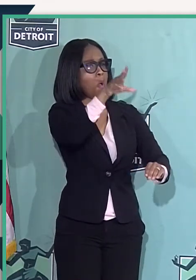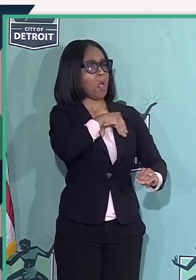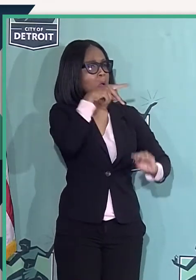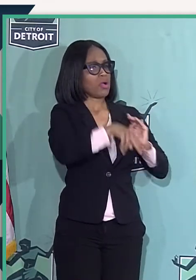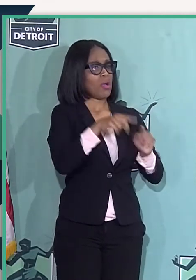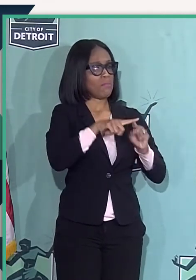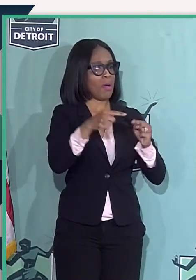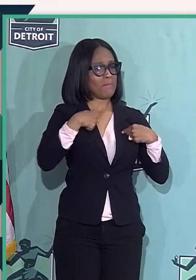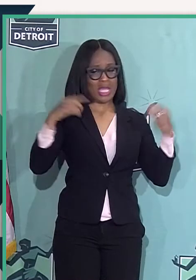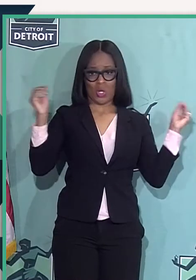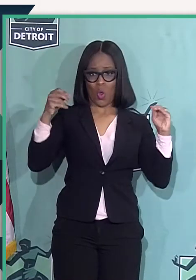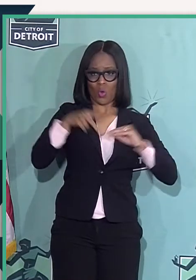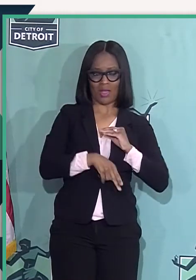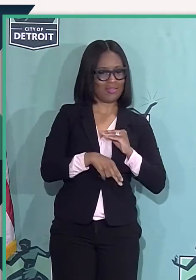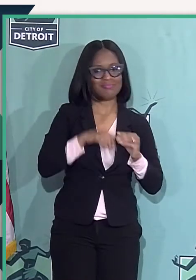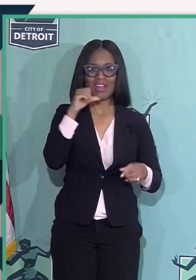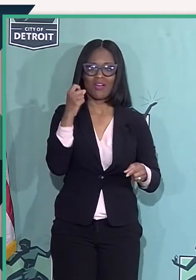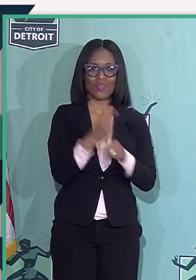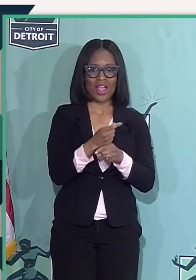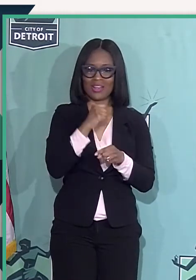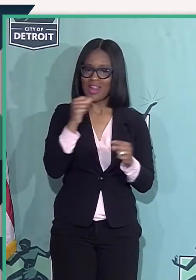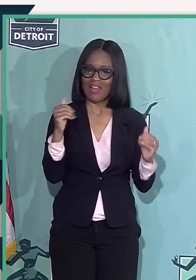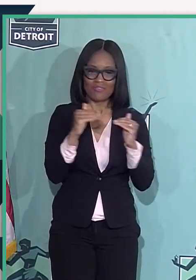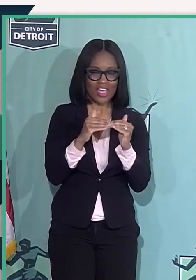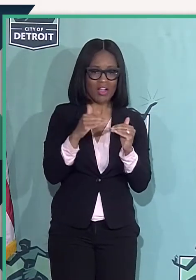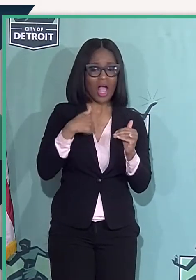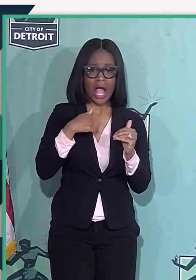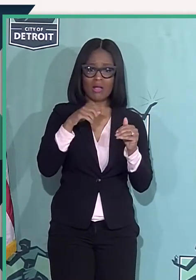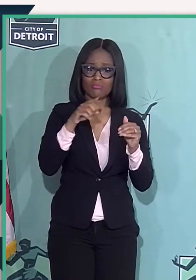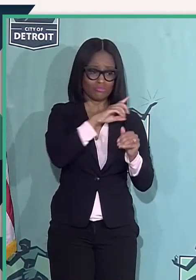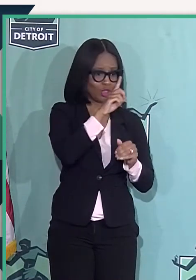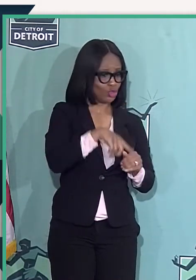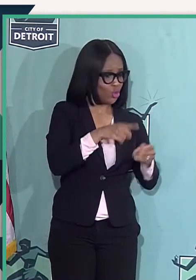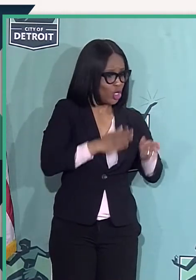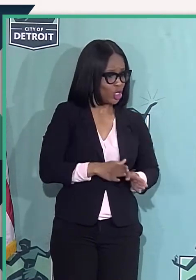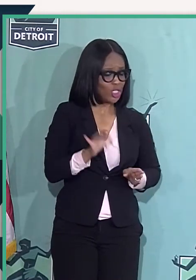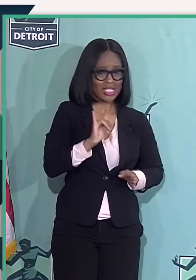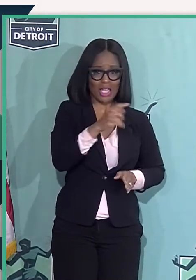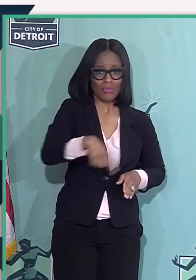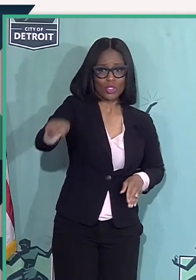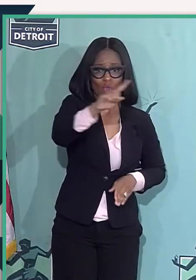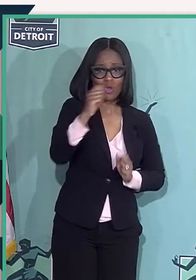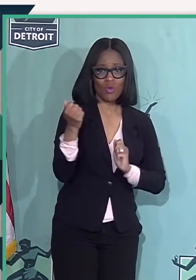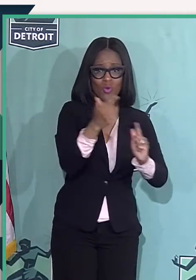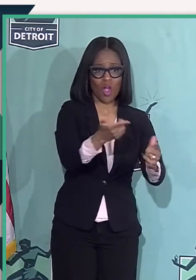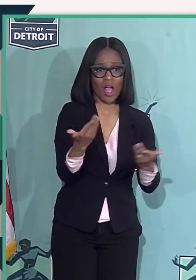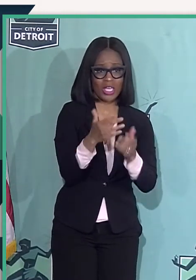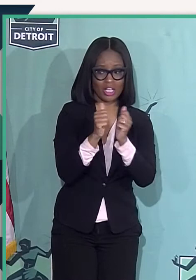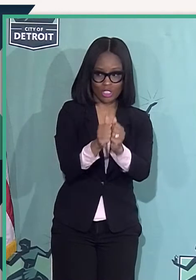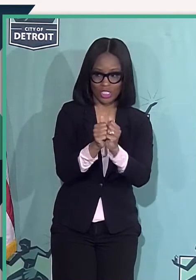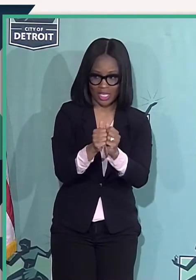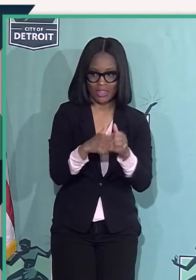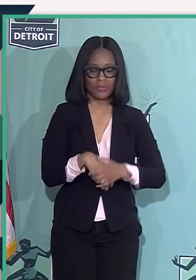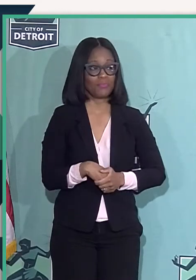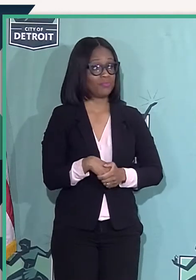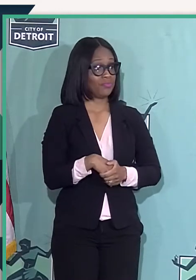I don't have to take it. That's not right. I'm a Detroiter just like you, and we're all trying to get through this thing together. Can you